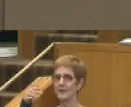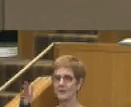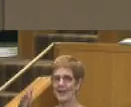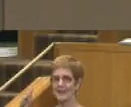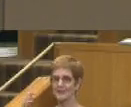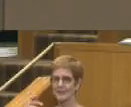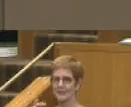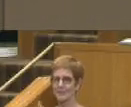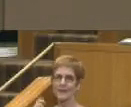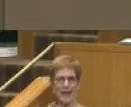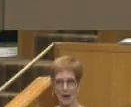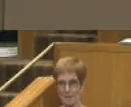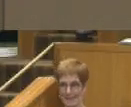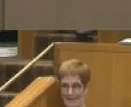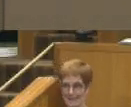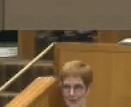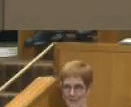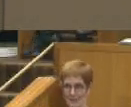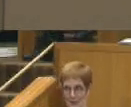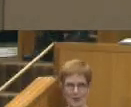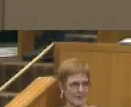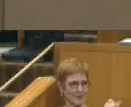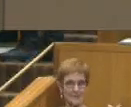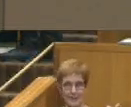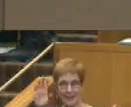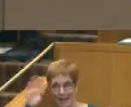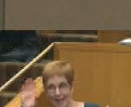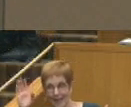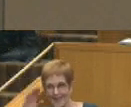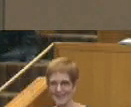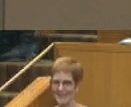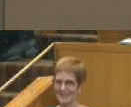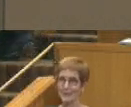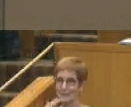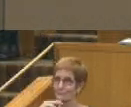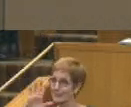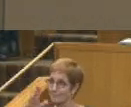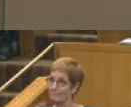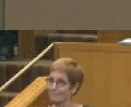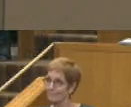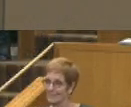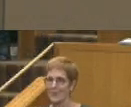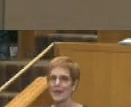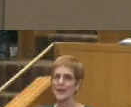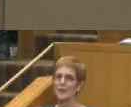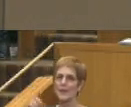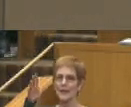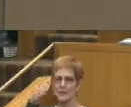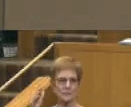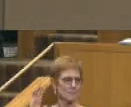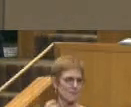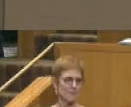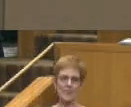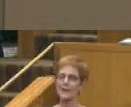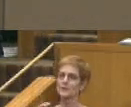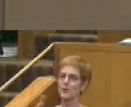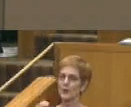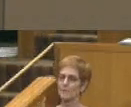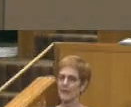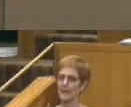at large. Ed Driggs, District 7. Good evening, Justin Harlow, District 2. Larkin Eggleston, District